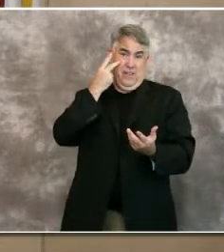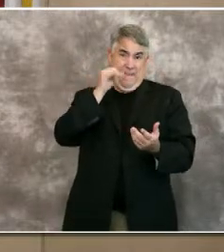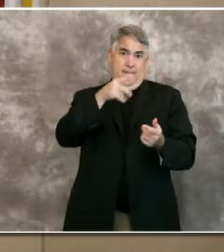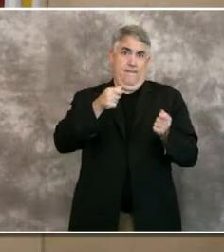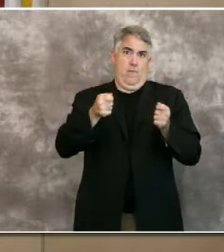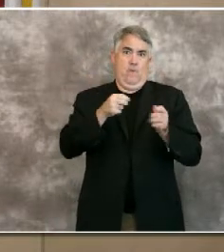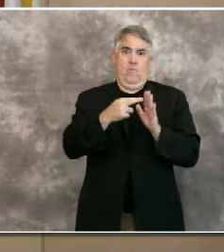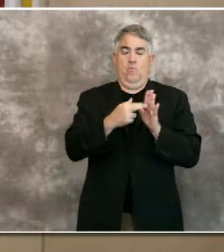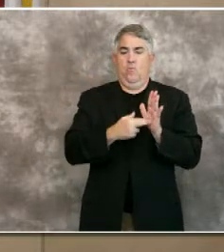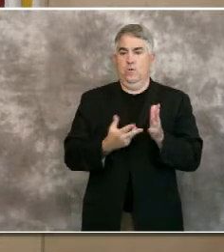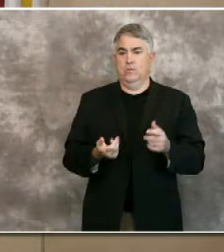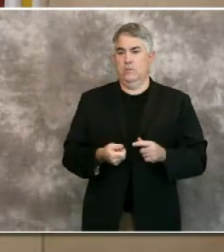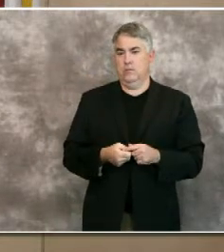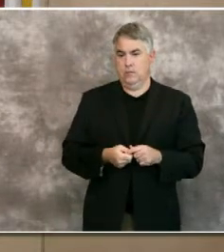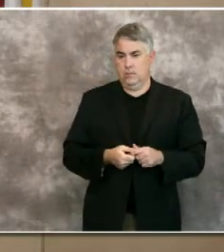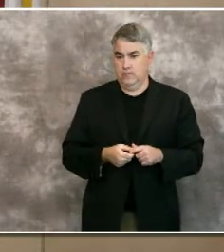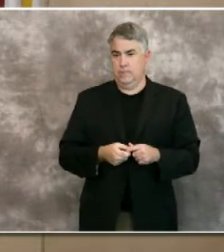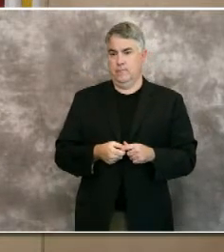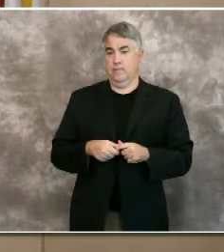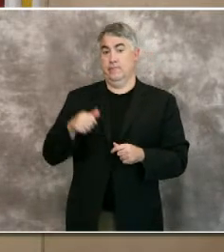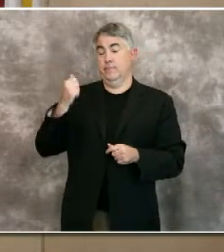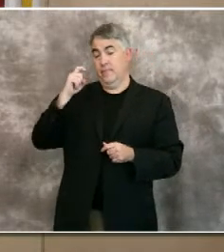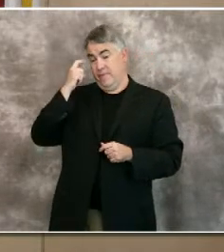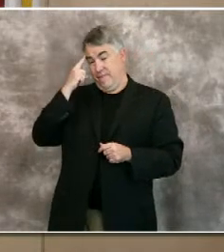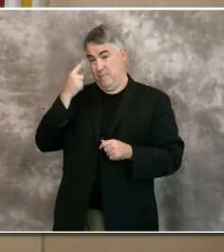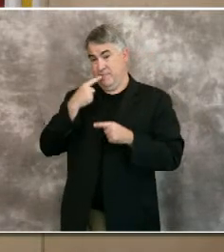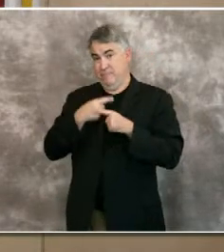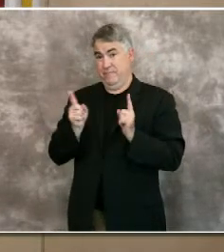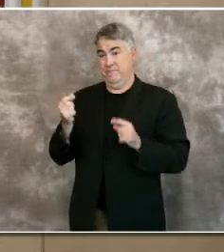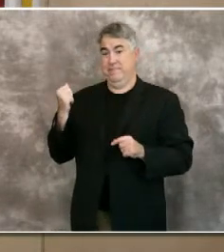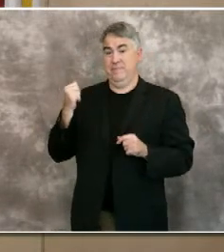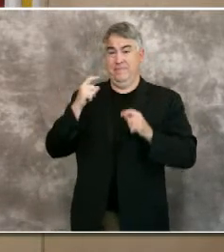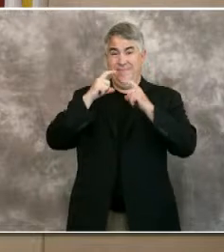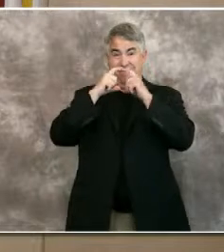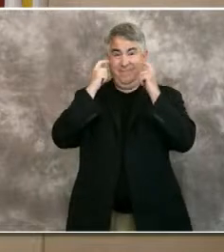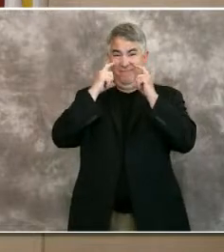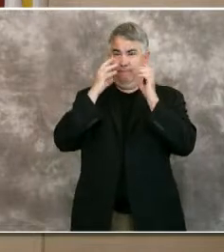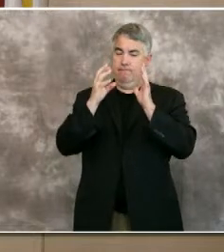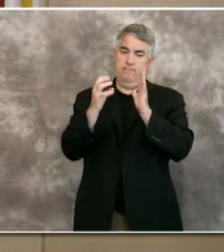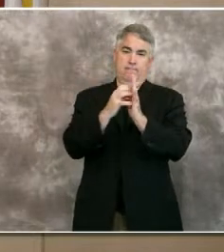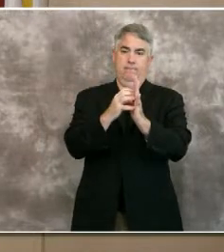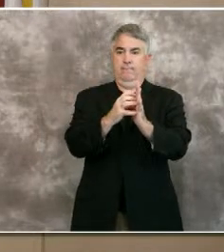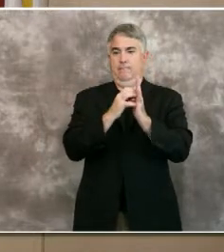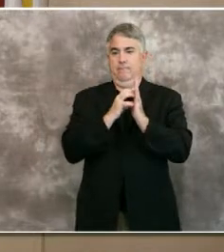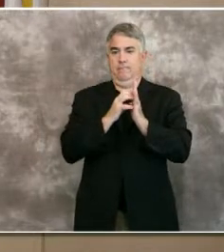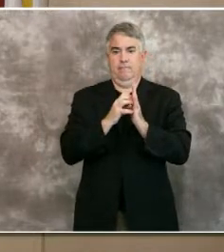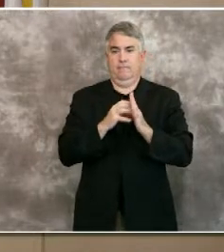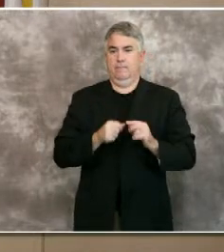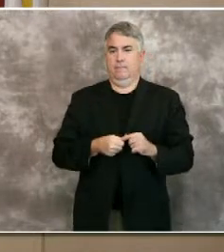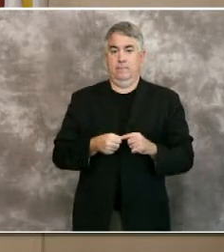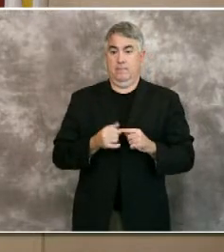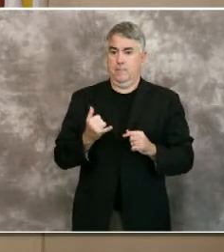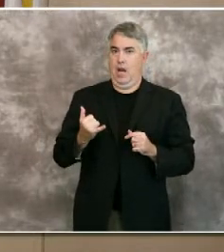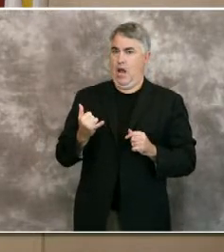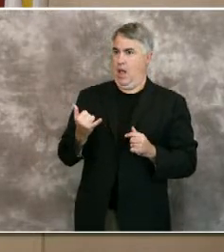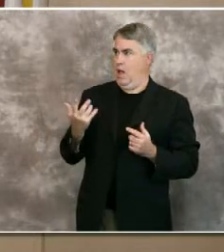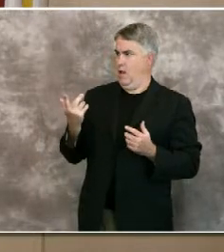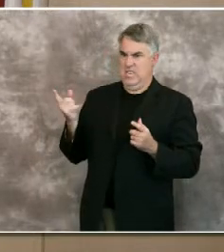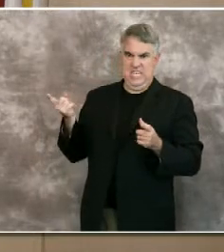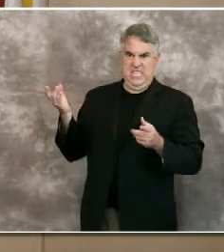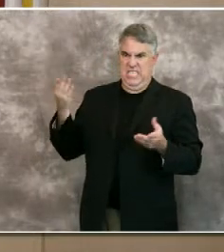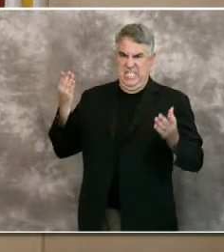issued guidance today for the use of face coverings, and this is very timely with the fact that we have increased